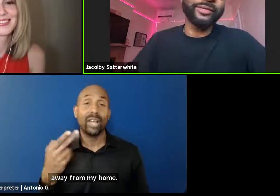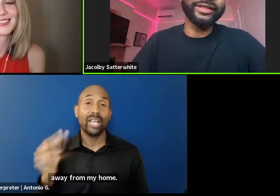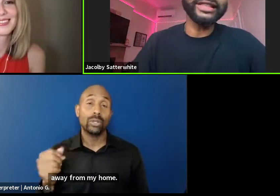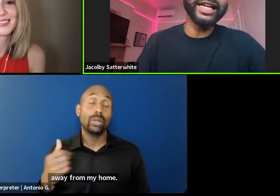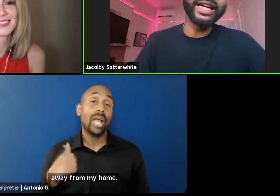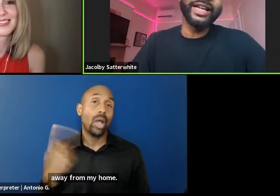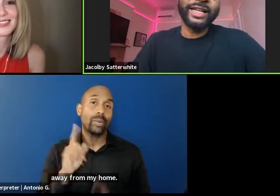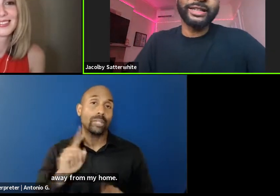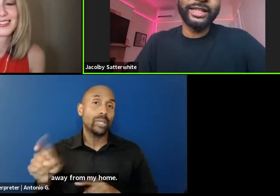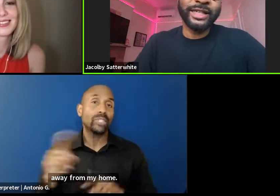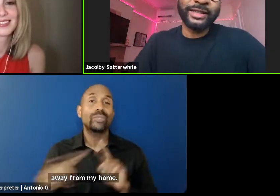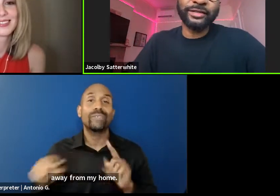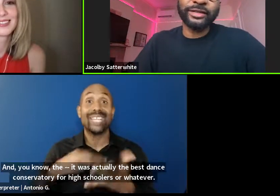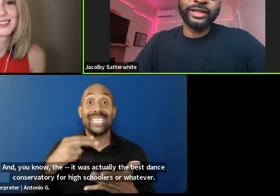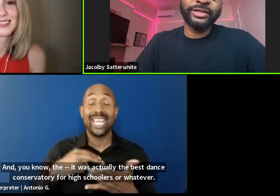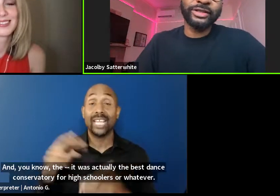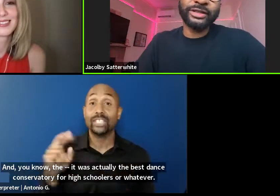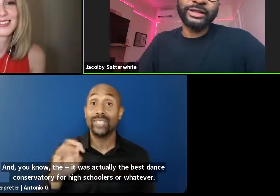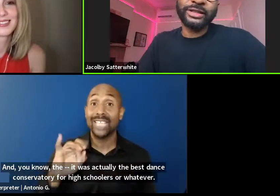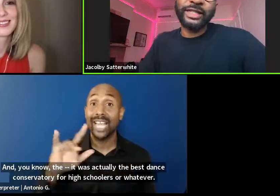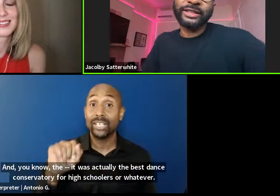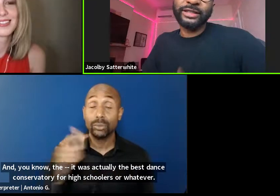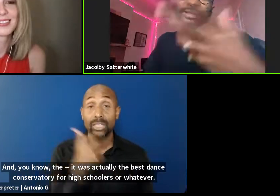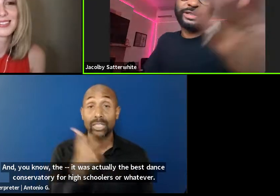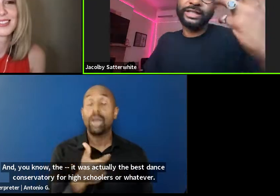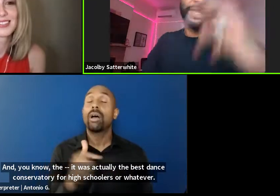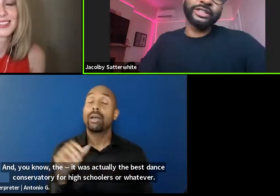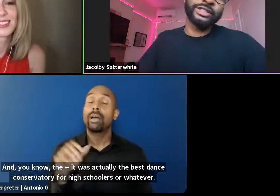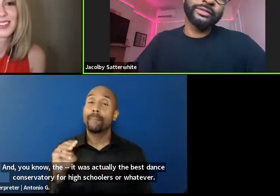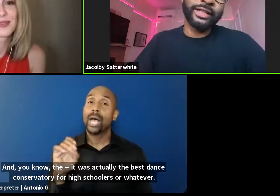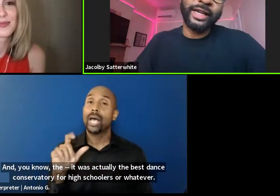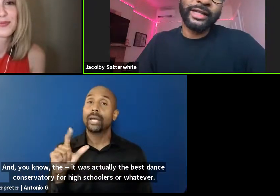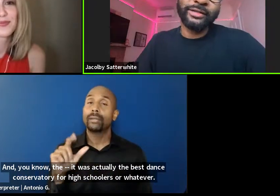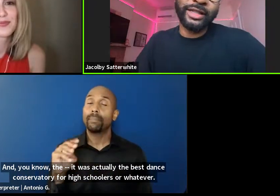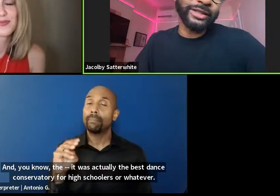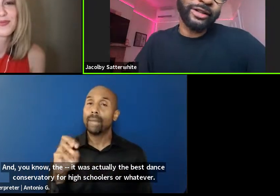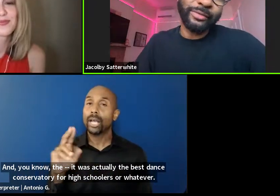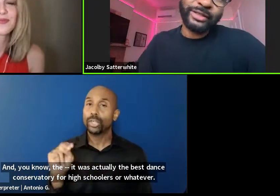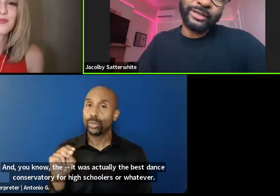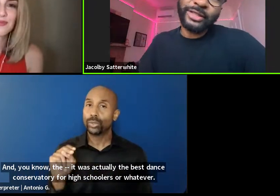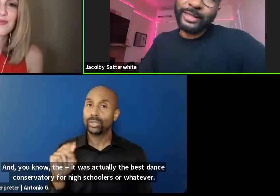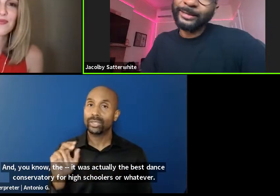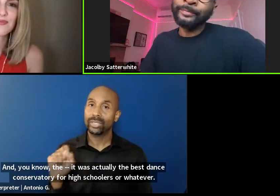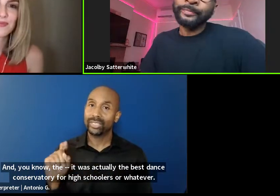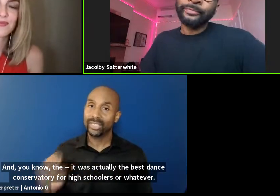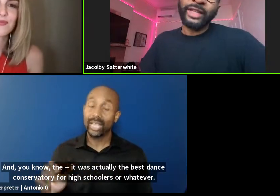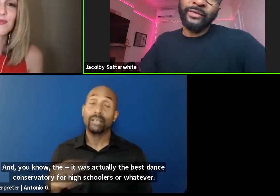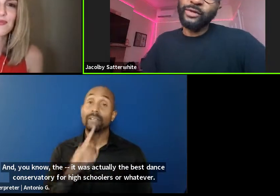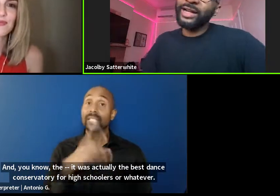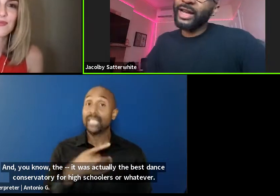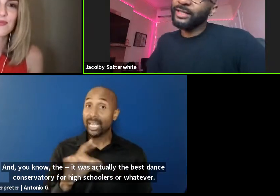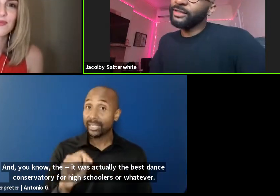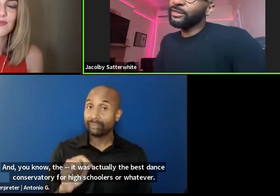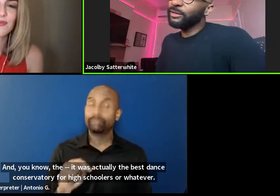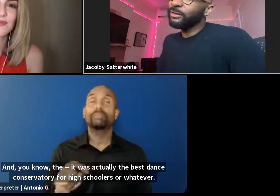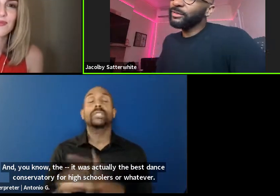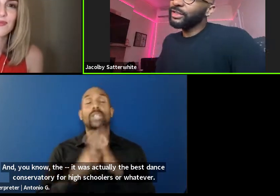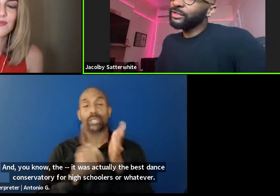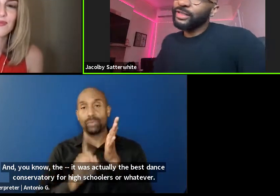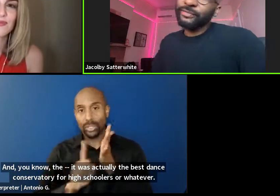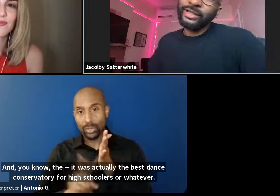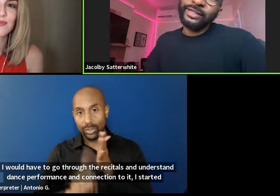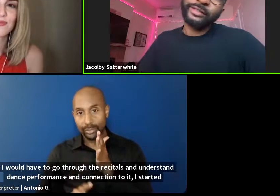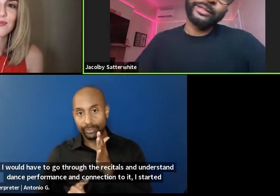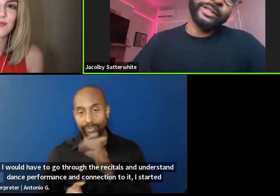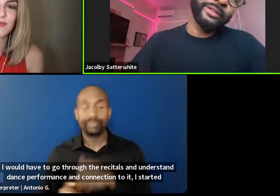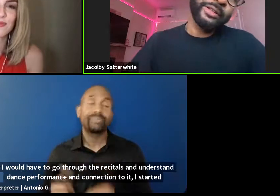the time. And I really dug it and understood. And just there was this connection to it. And I started researching it. And when I, you know, the little